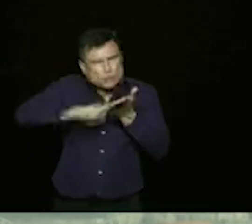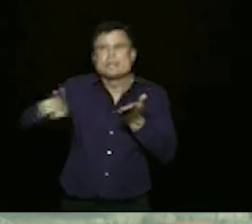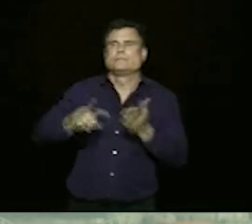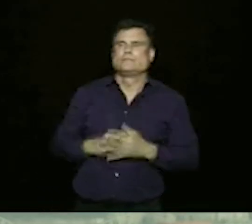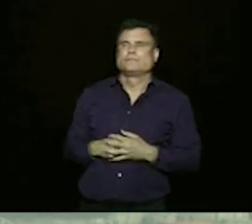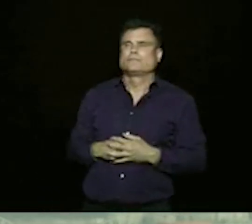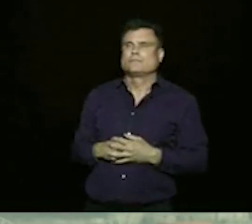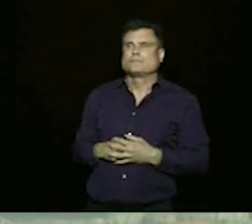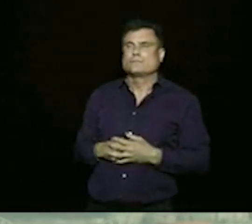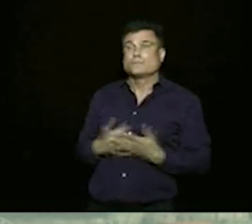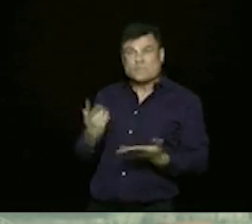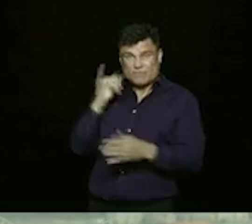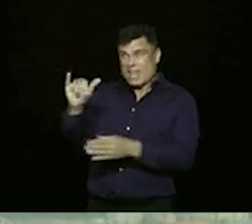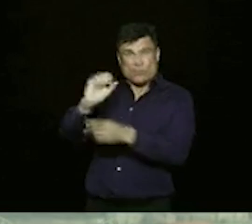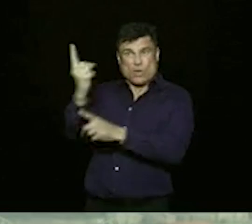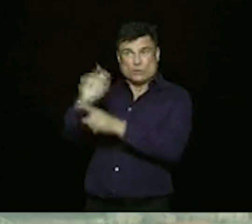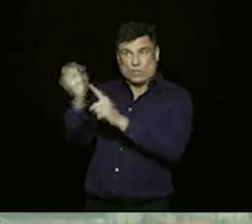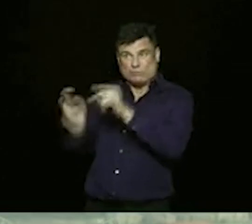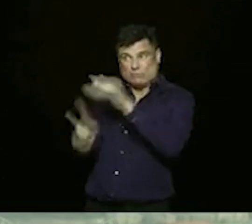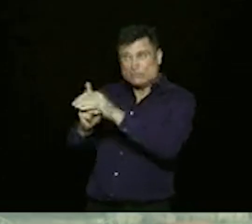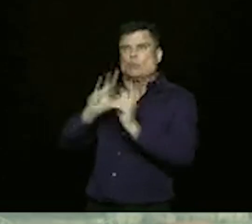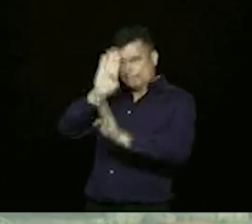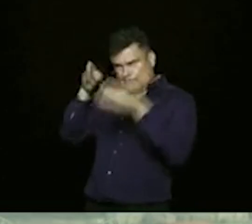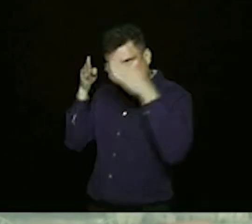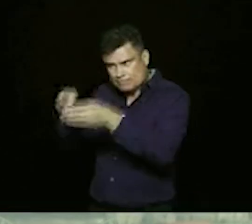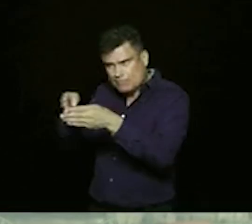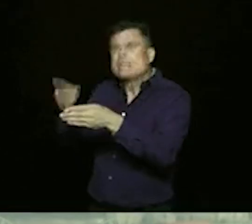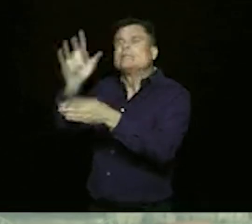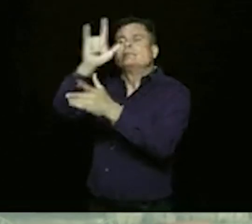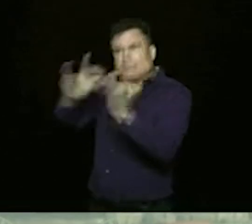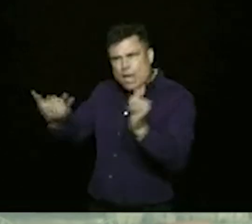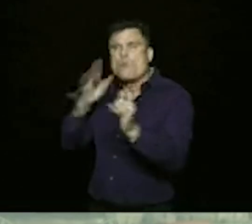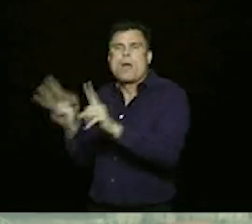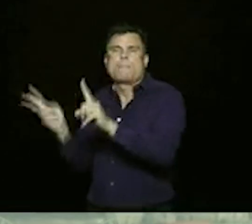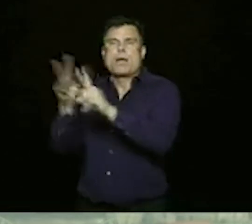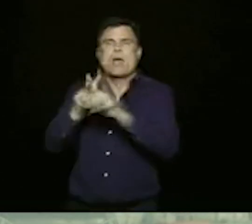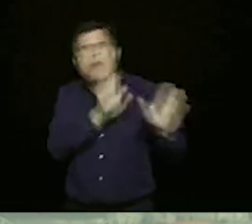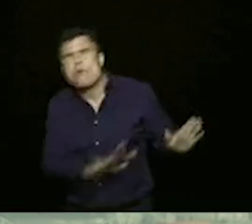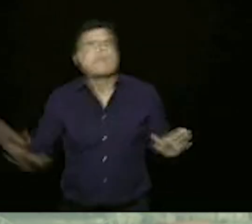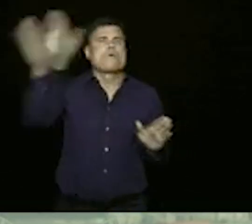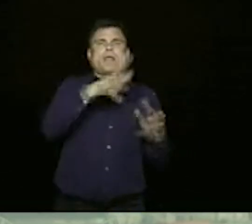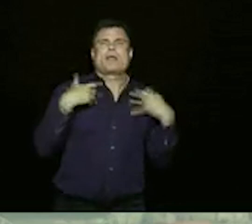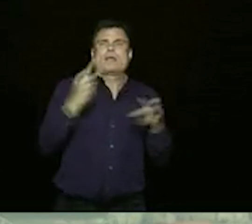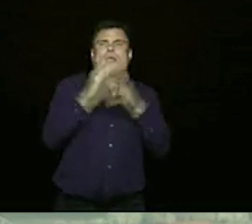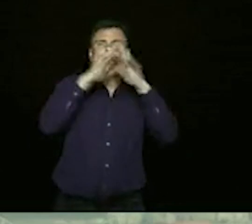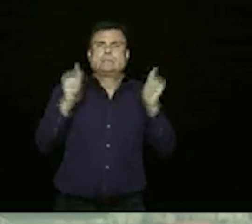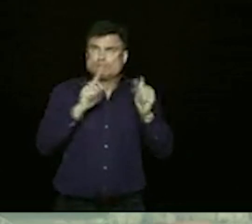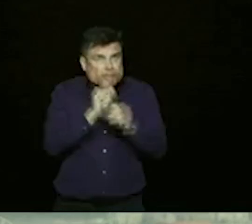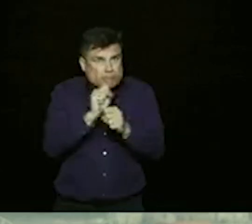that the circumstances of this case require both an establishment of fact